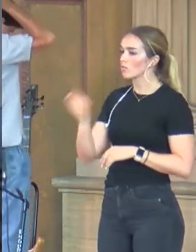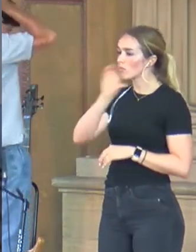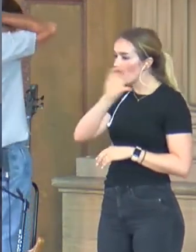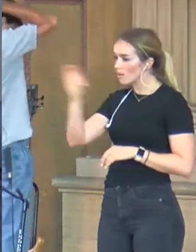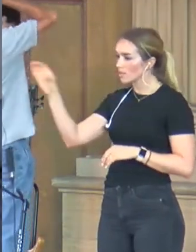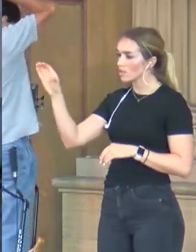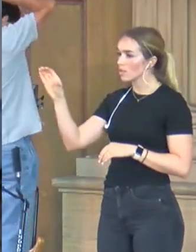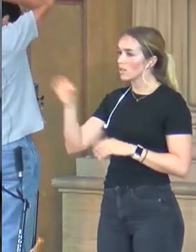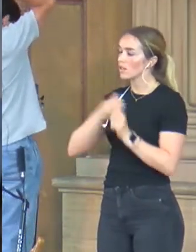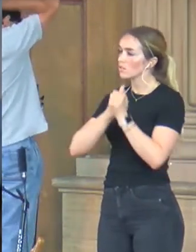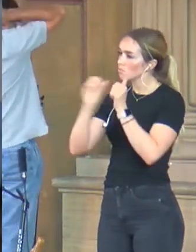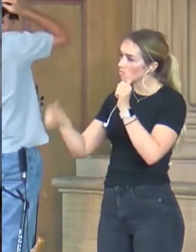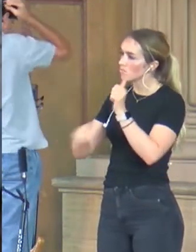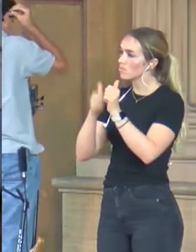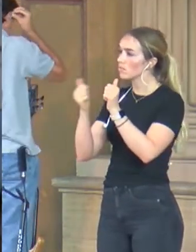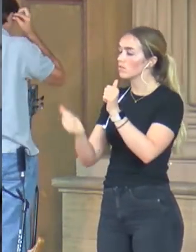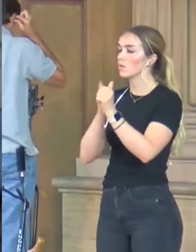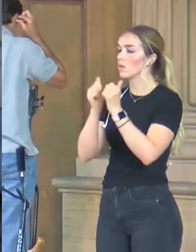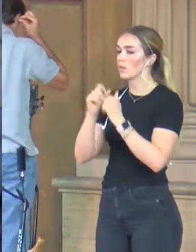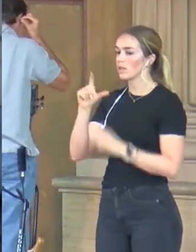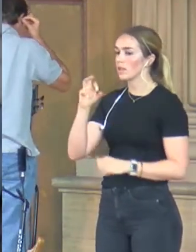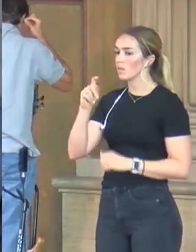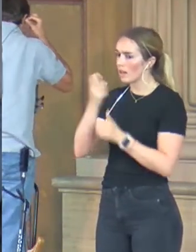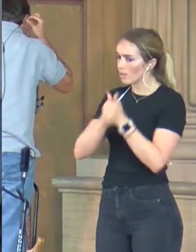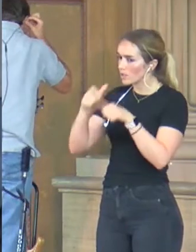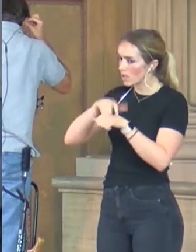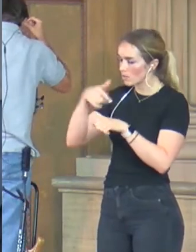that we run even with our lament to the Father.